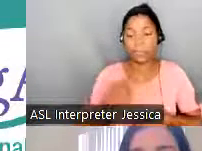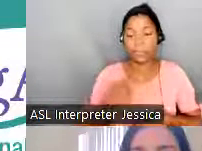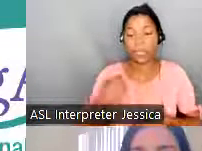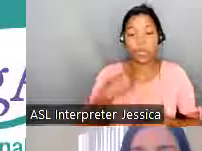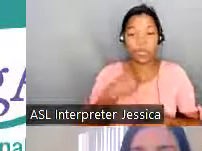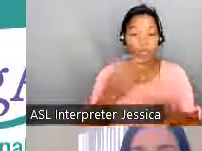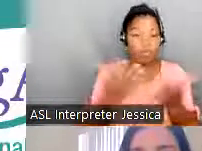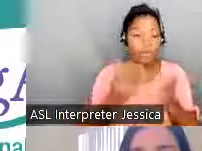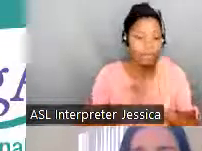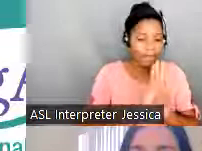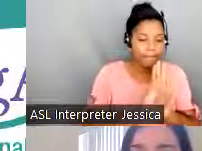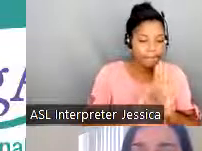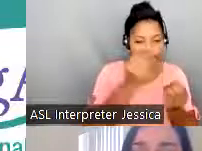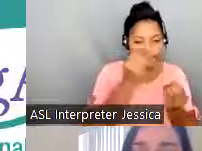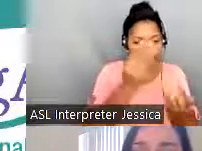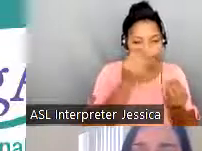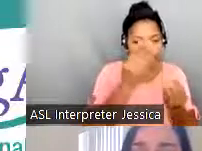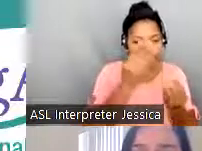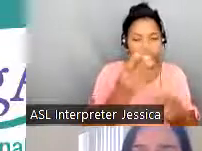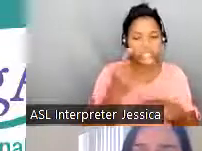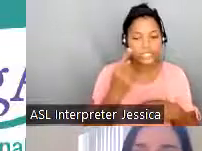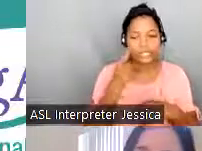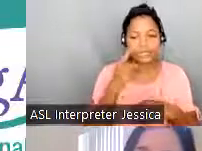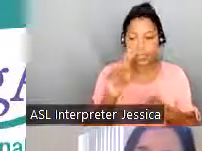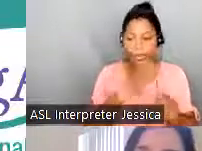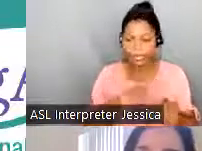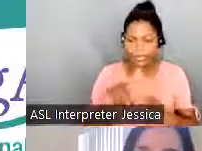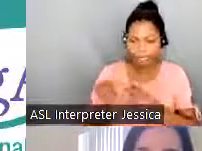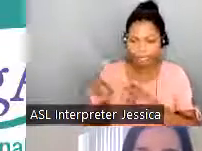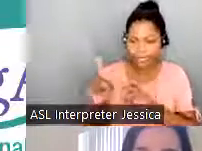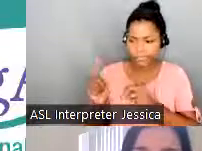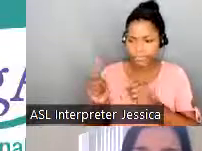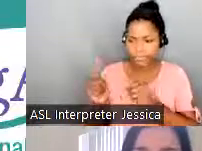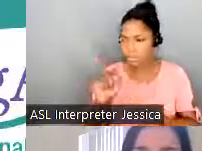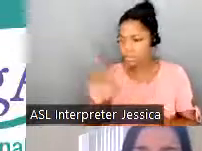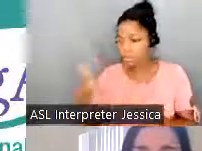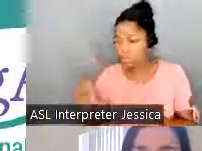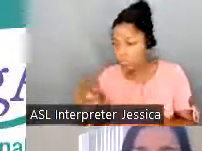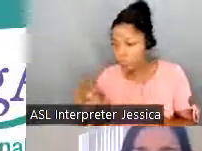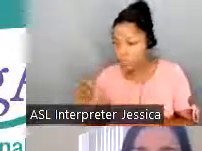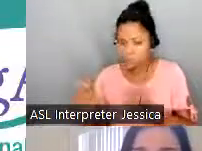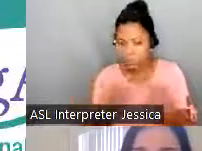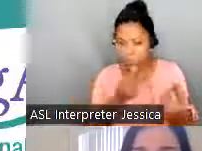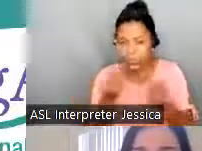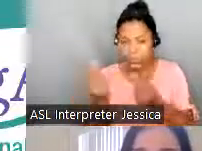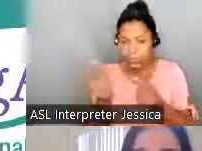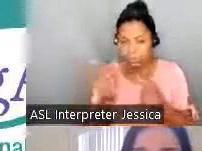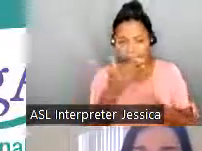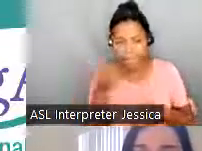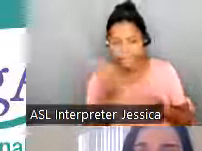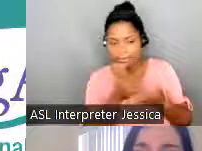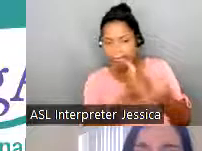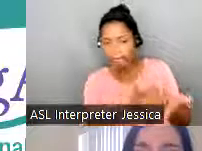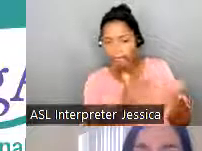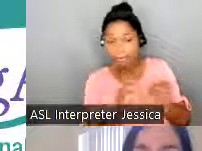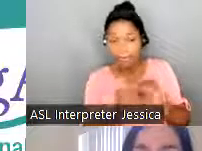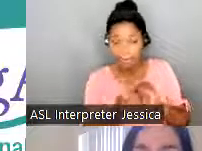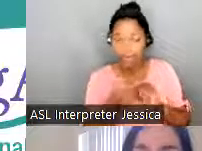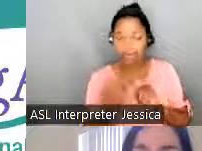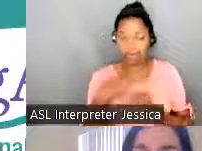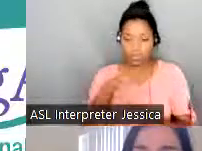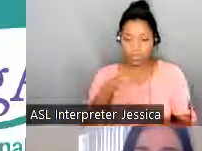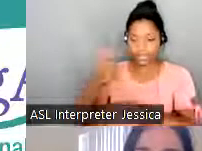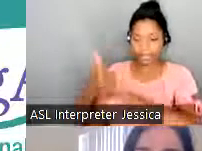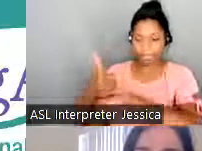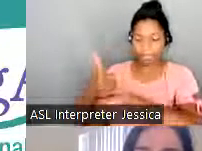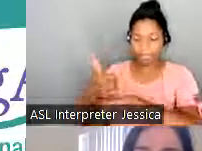disseminating information about emerging trends and developing resources and best practices for social engagement programs. We're